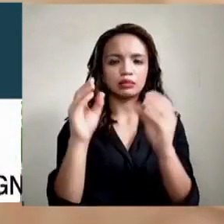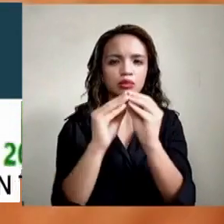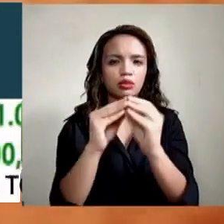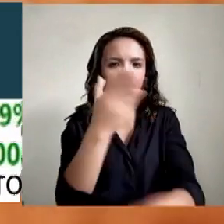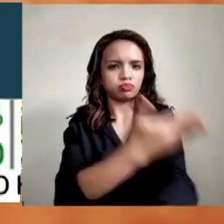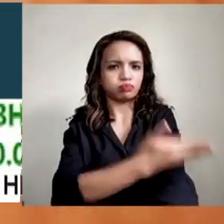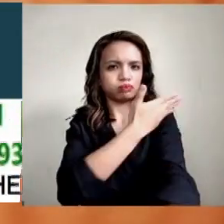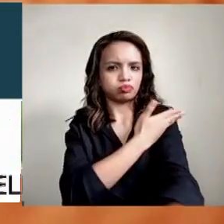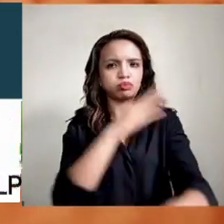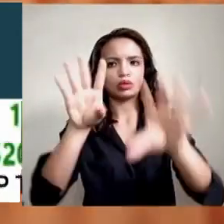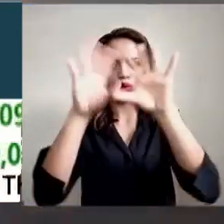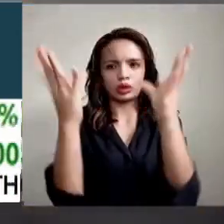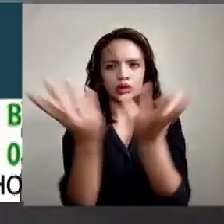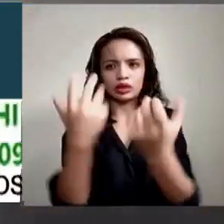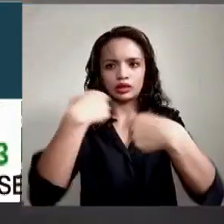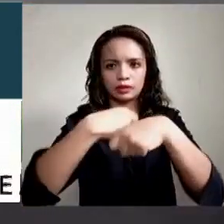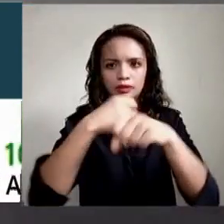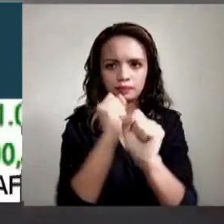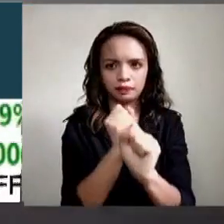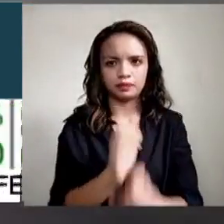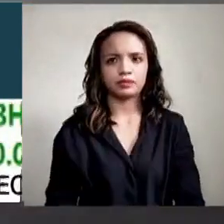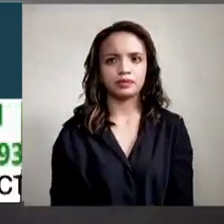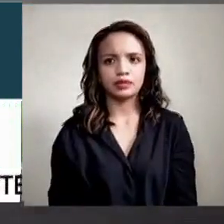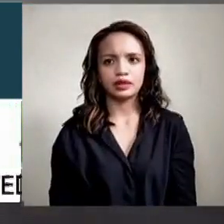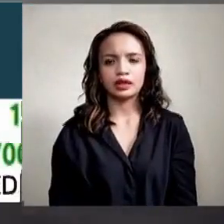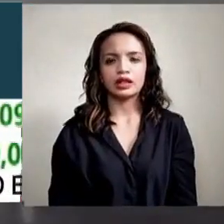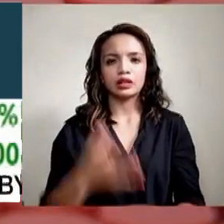production. Poor countries that make up half